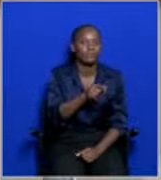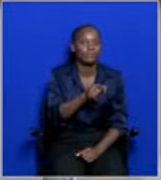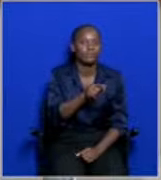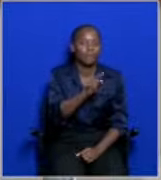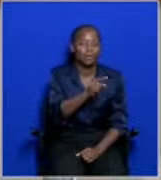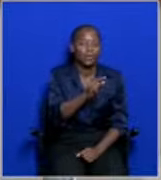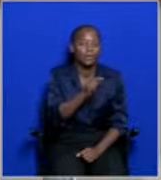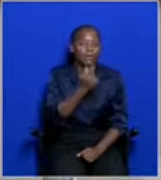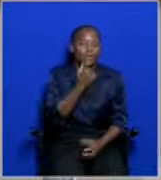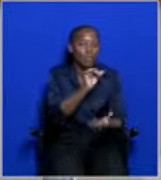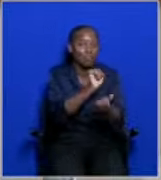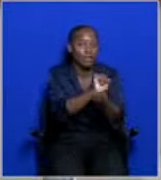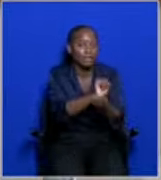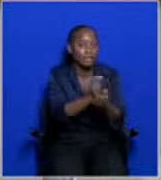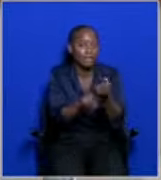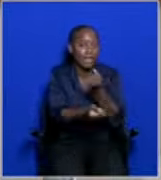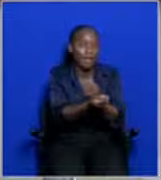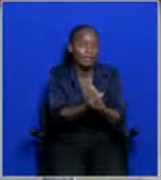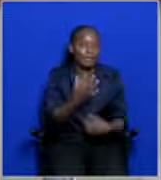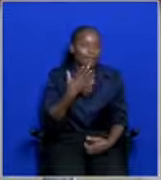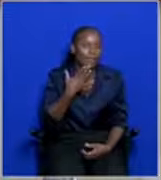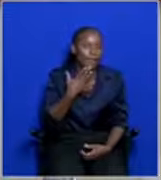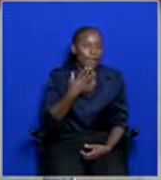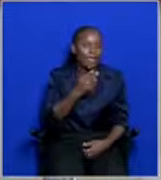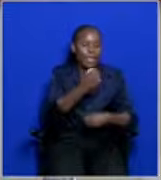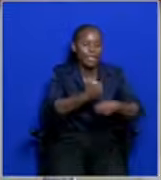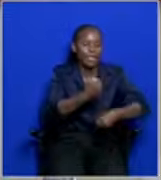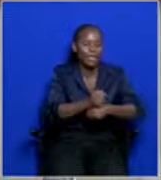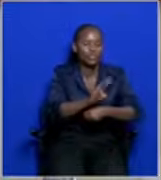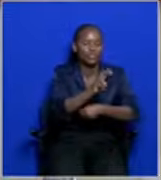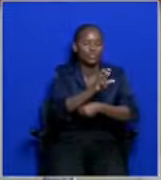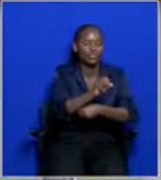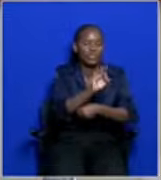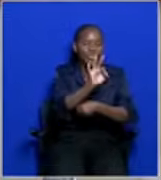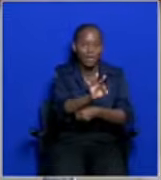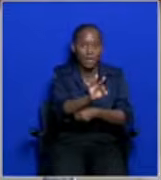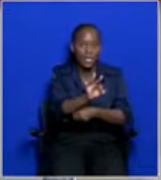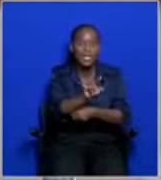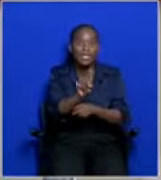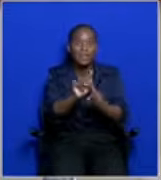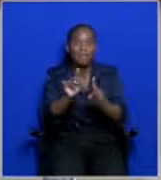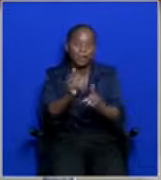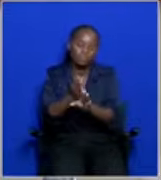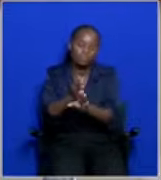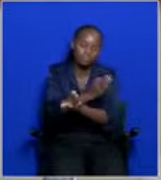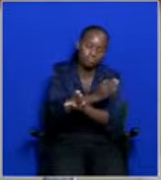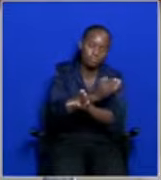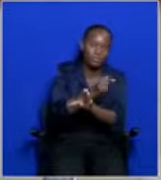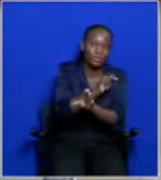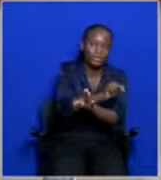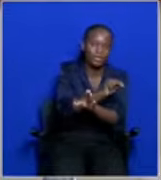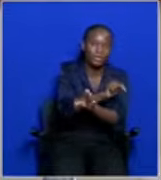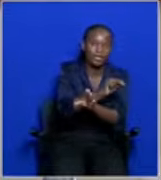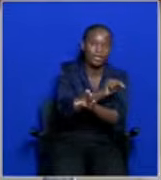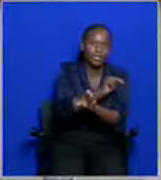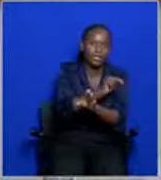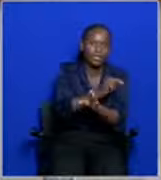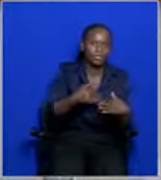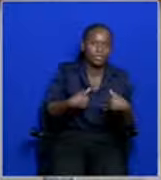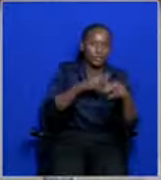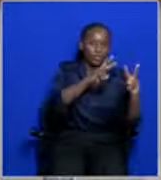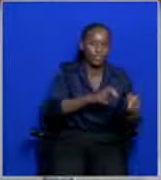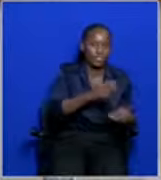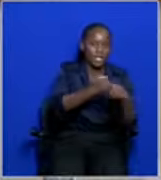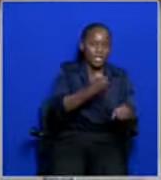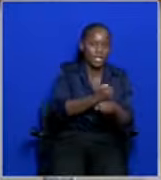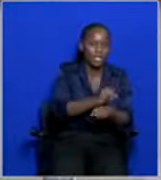2023. We are now in 2026. Can you recall when you gave Ms. Mutsepe this docket? In